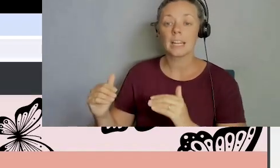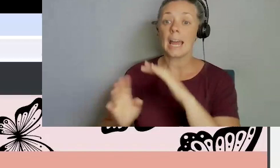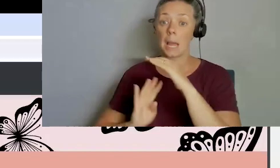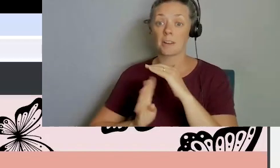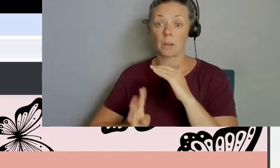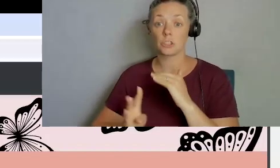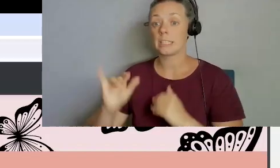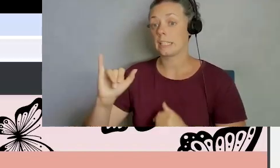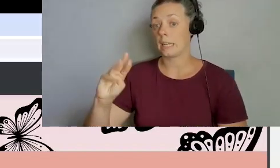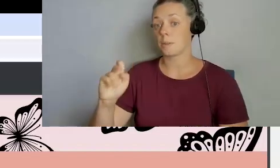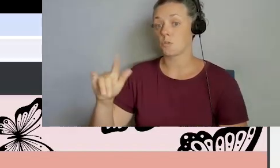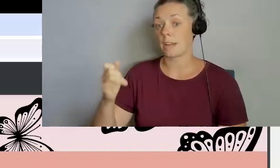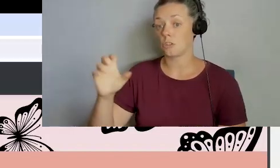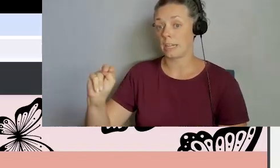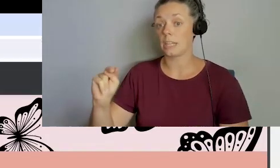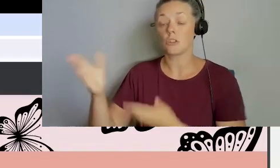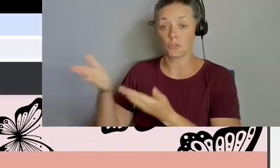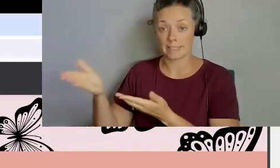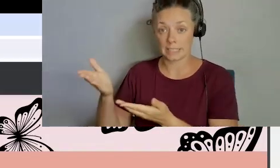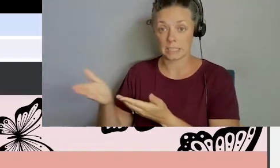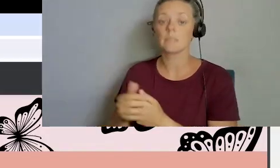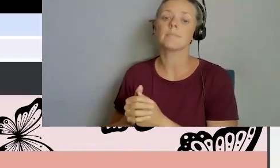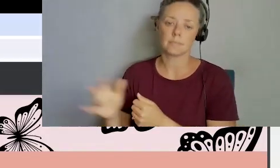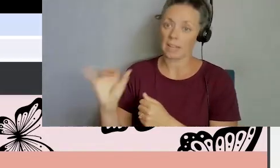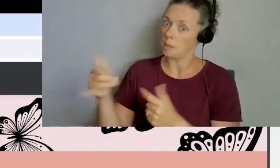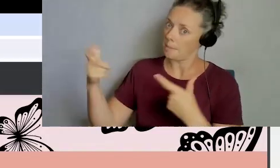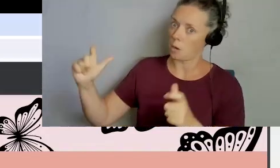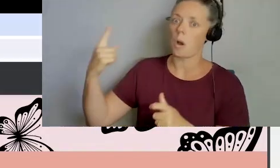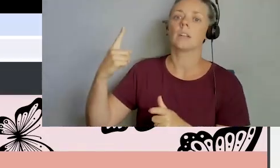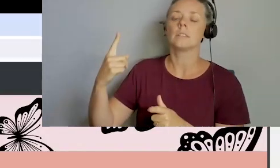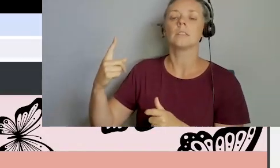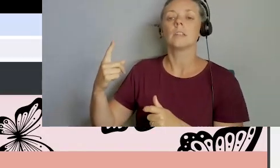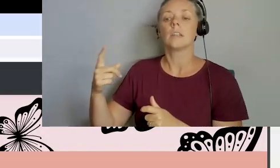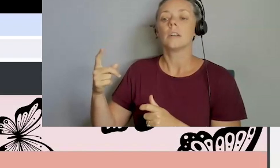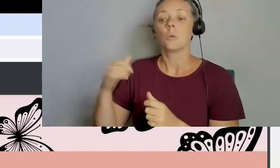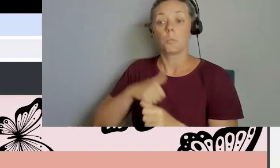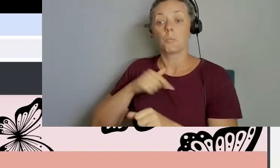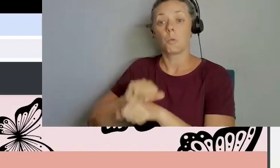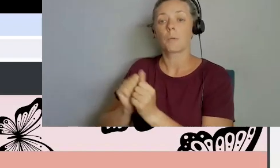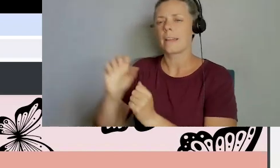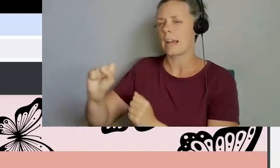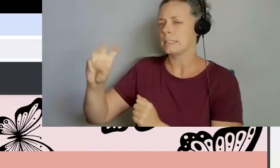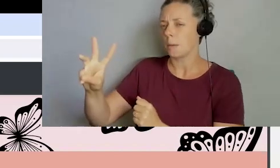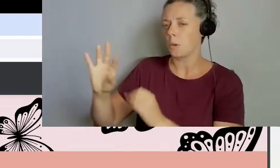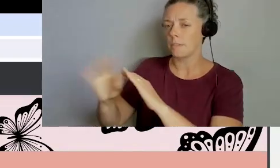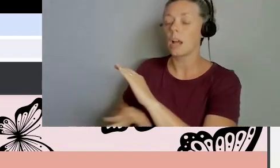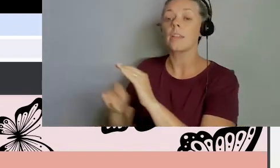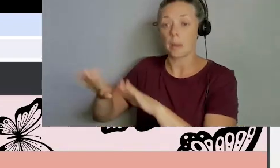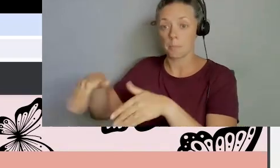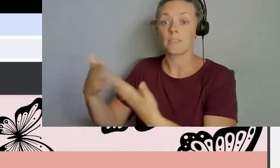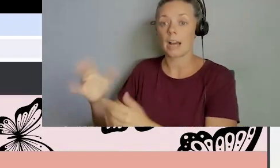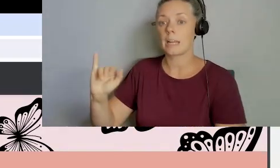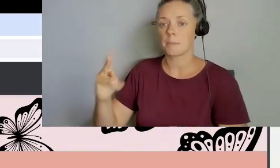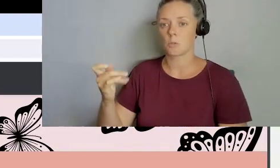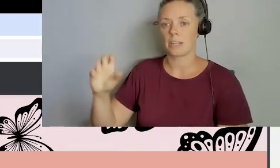We have an MOU with the UFW Foundation, which provide immigration services for